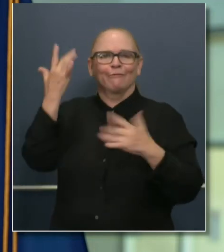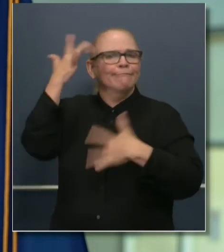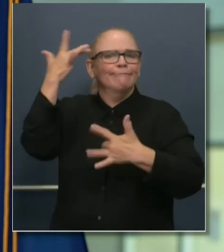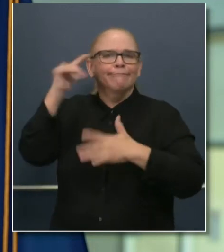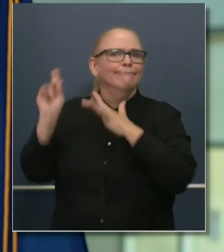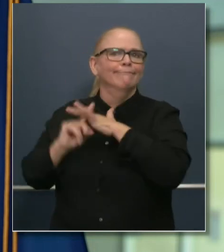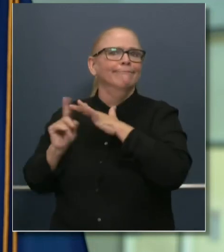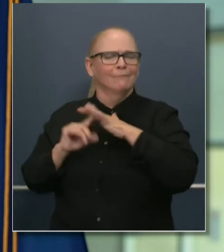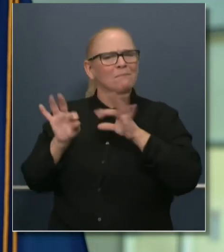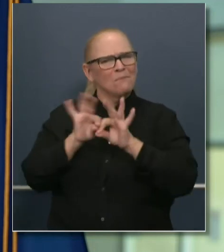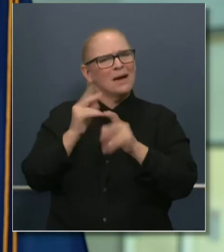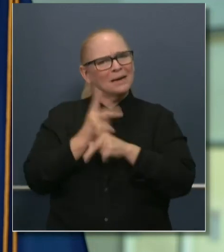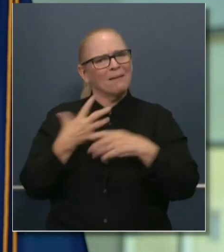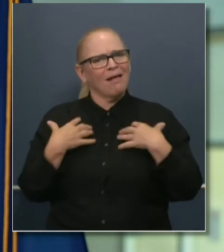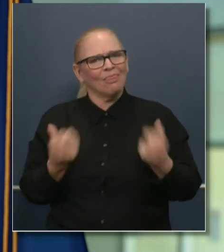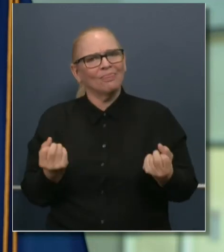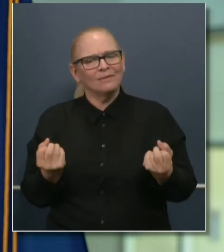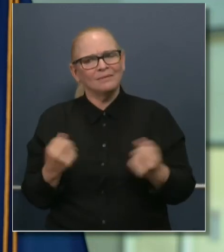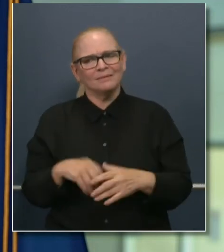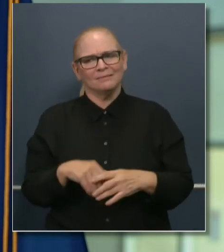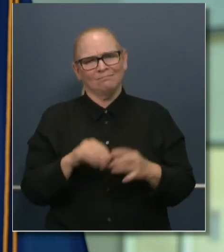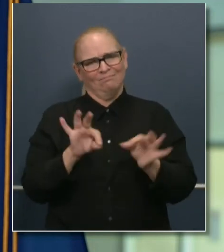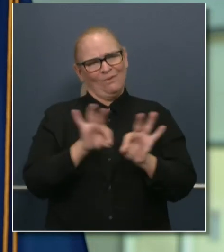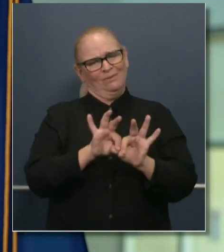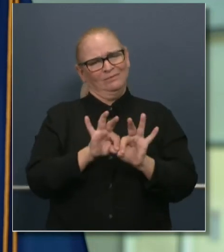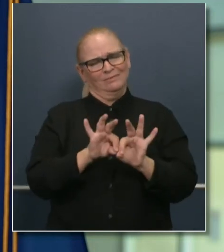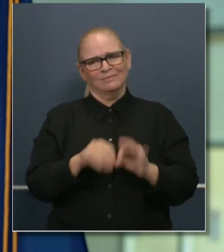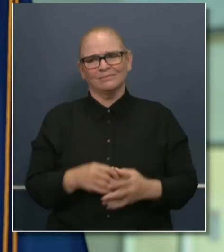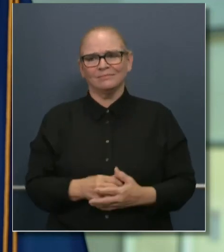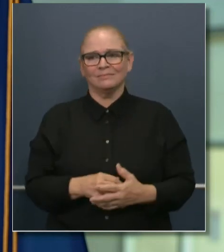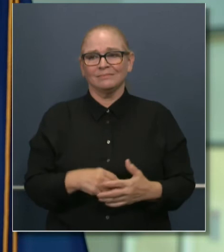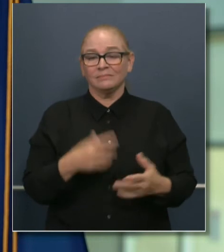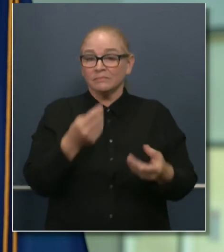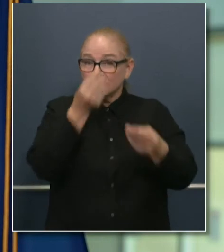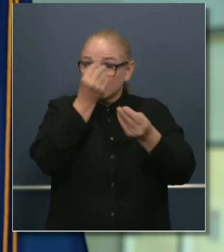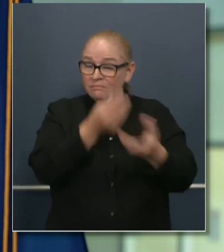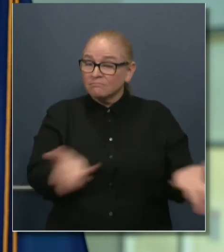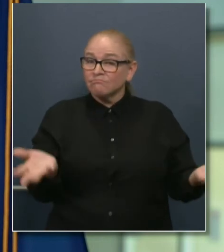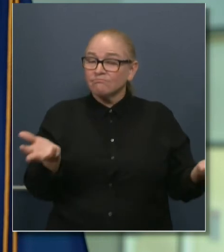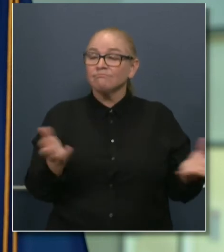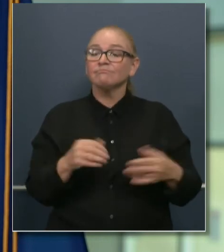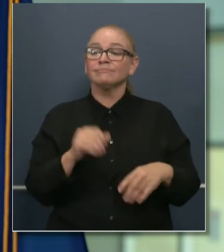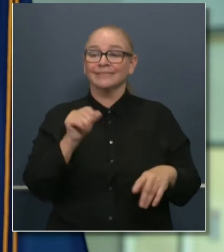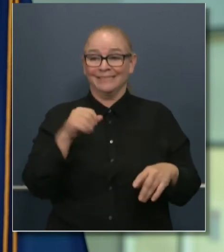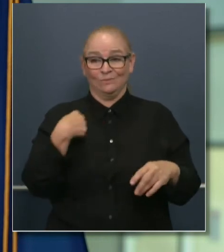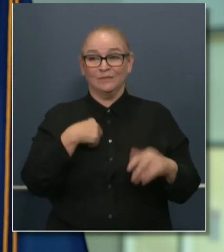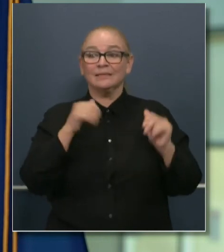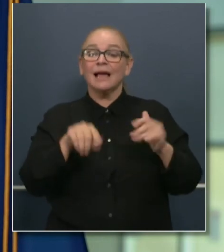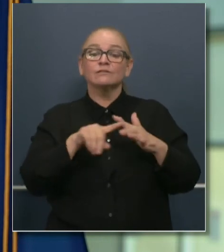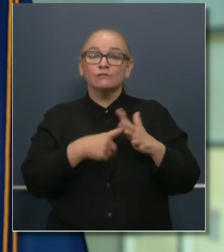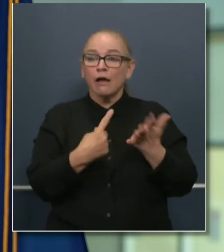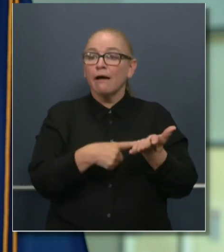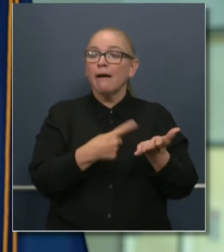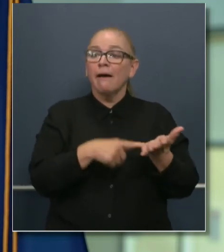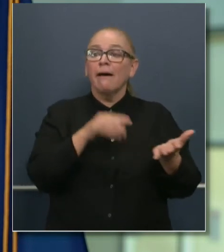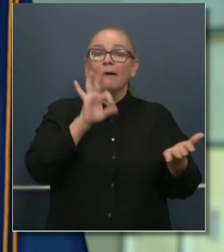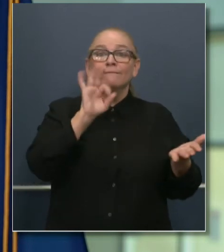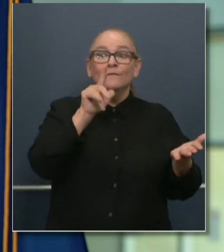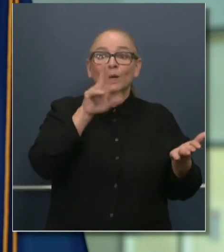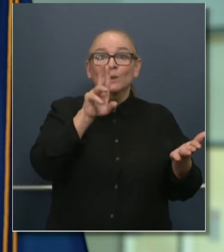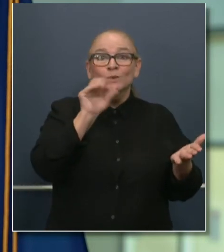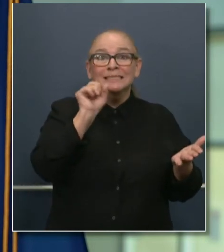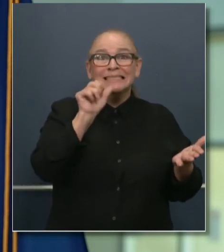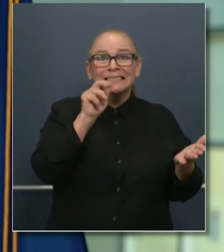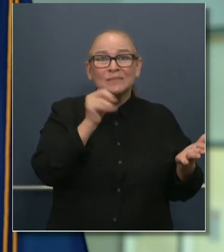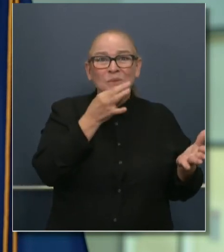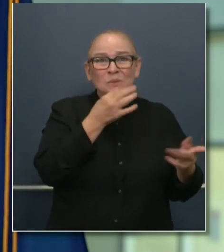the community. And this is especially an important message. And yes, it's not too early to start talking about flu. I know a number of our healthcare partners